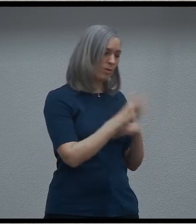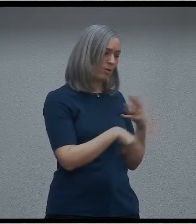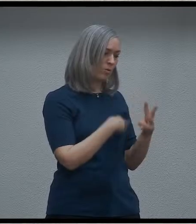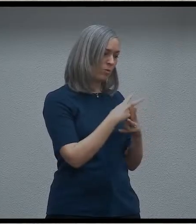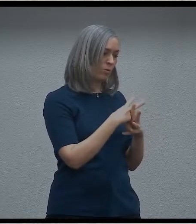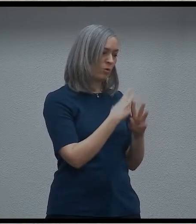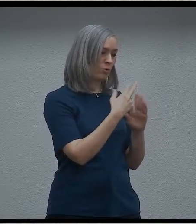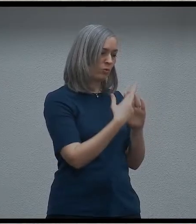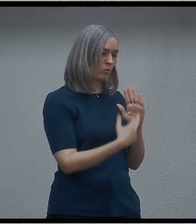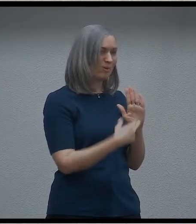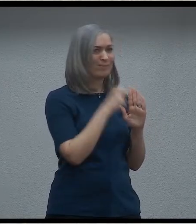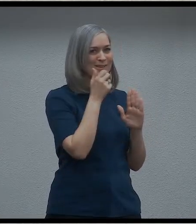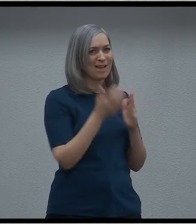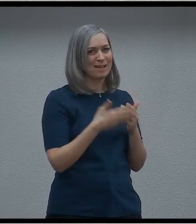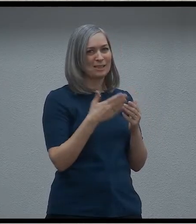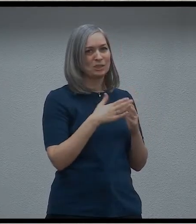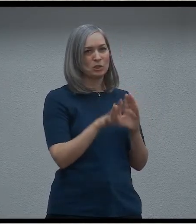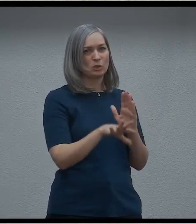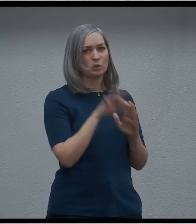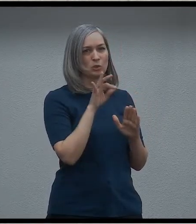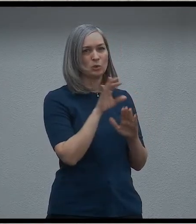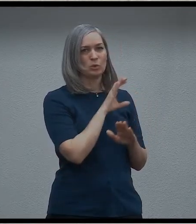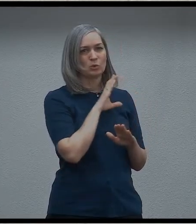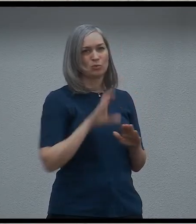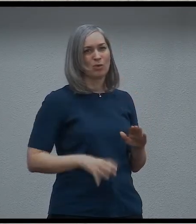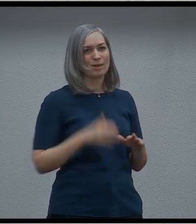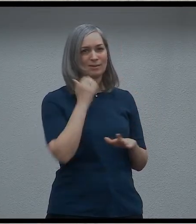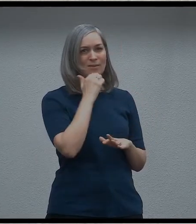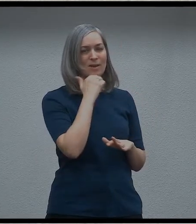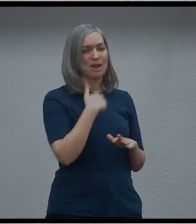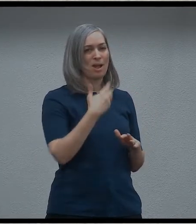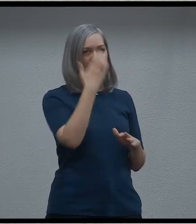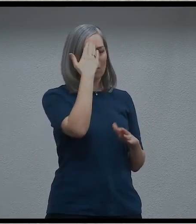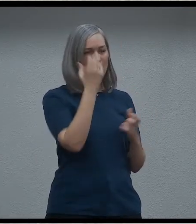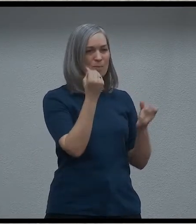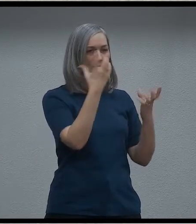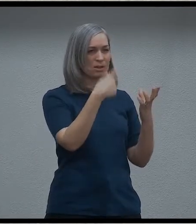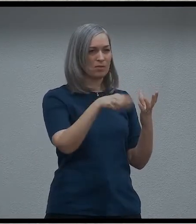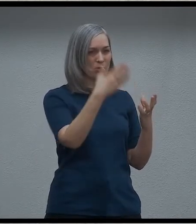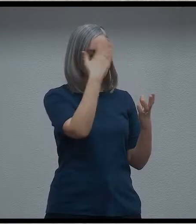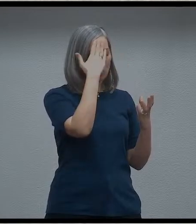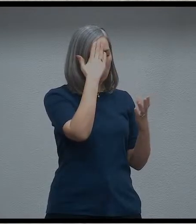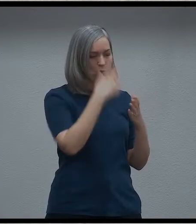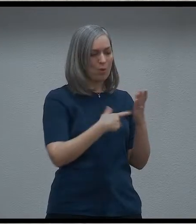Christ every day. I know that many of you full well know what I'm getting at.